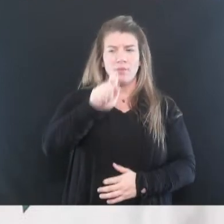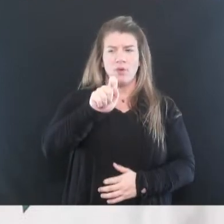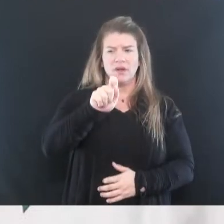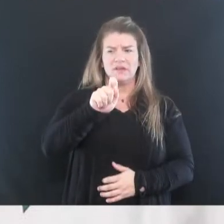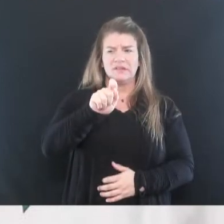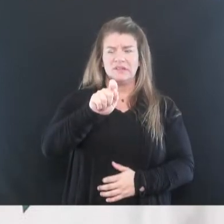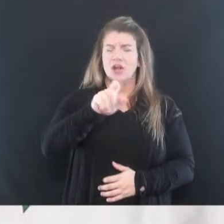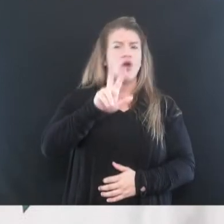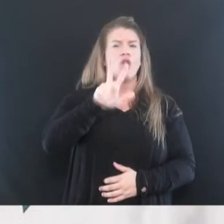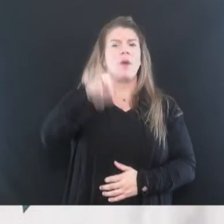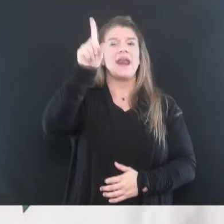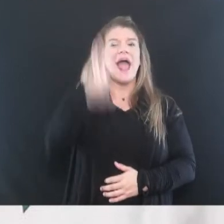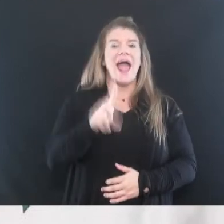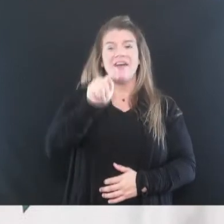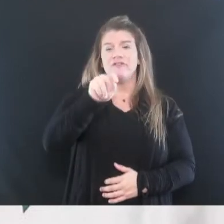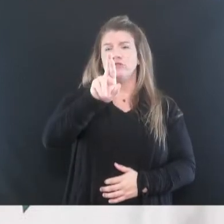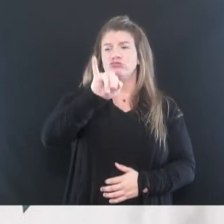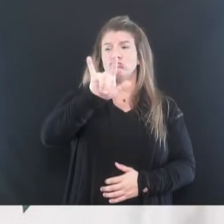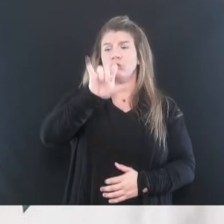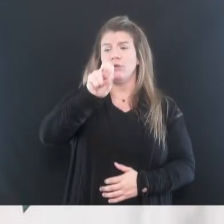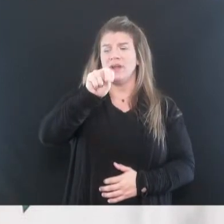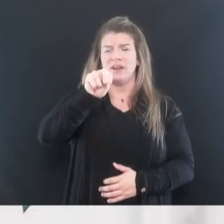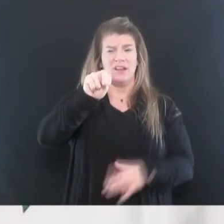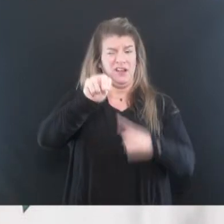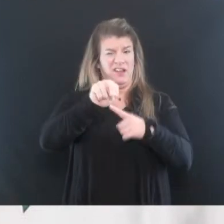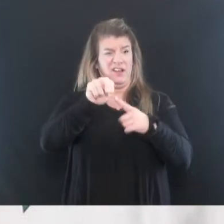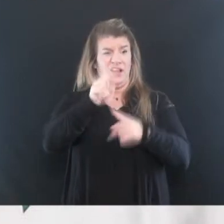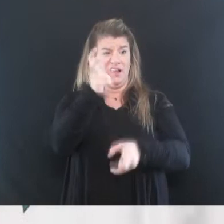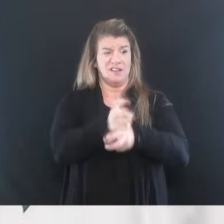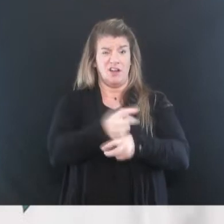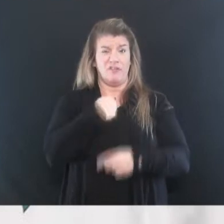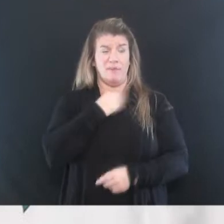$3.5 trillion. It's hard for me to even say that number, but